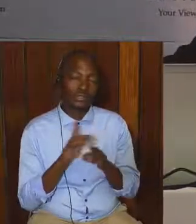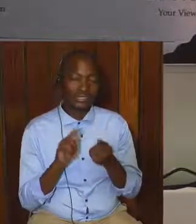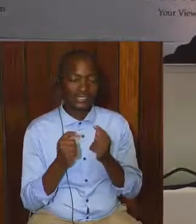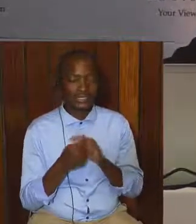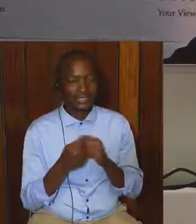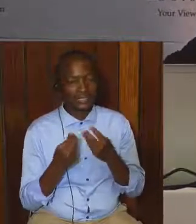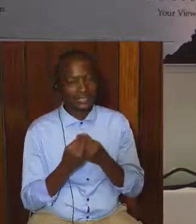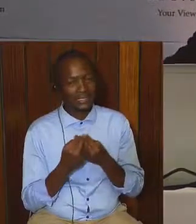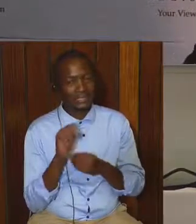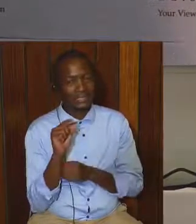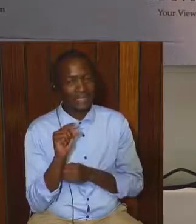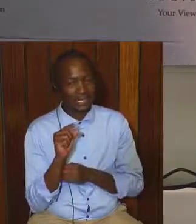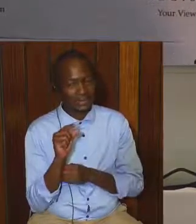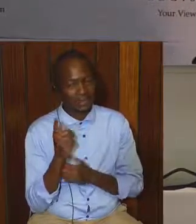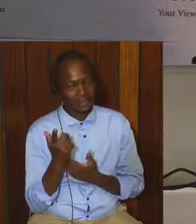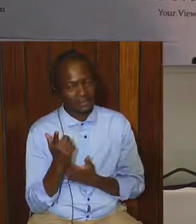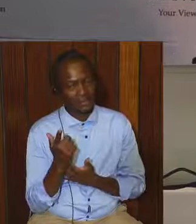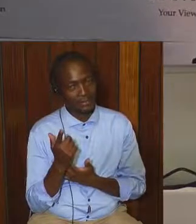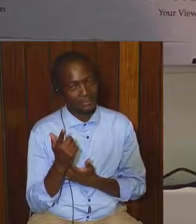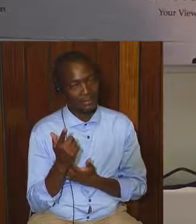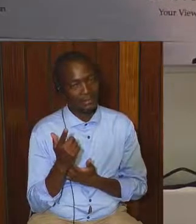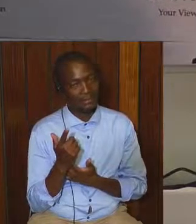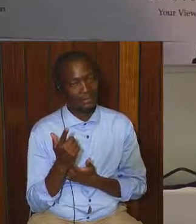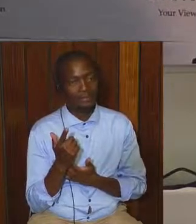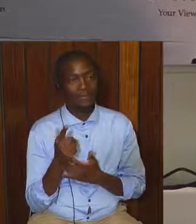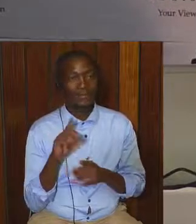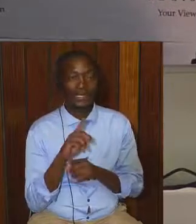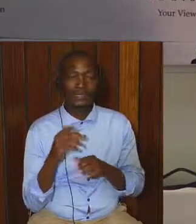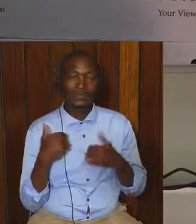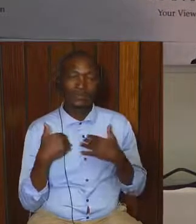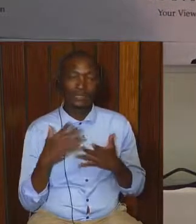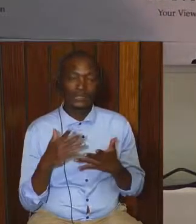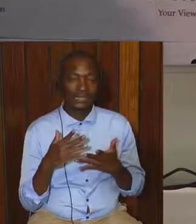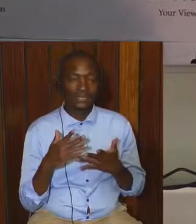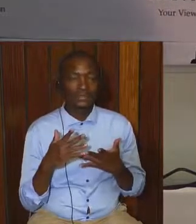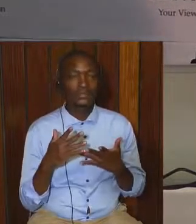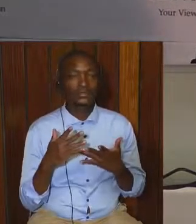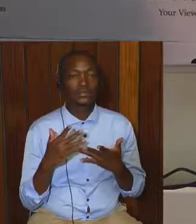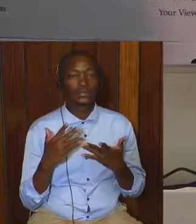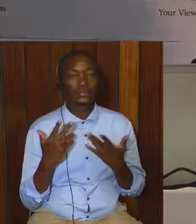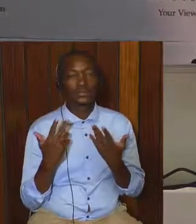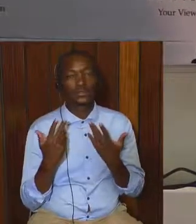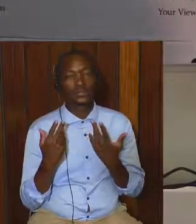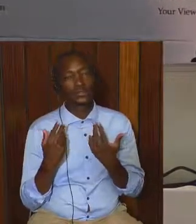change things around a little bit. Instead of us starting with a